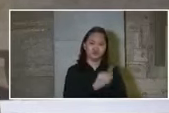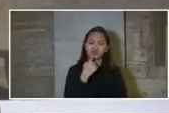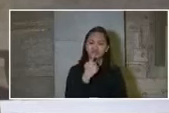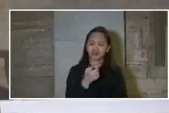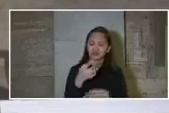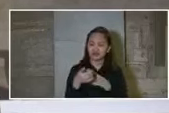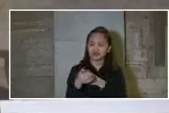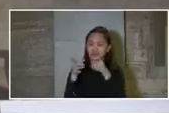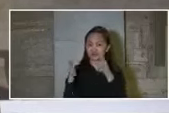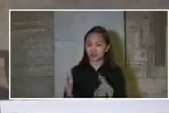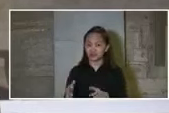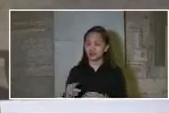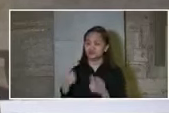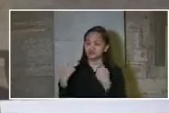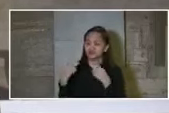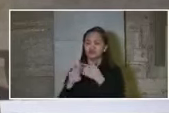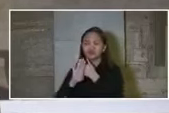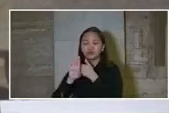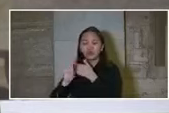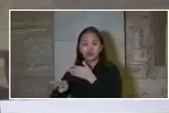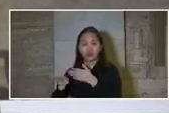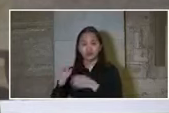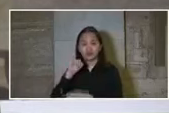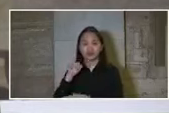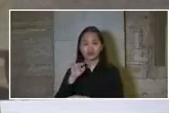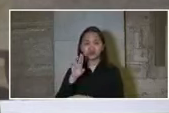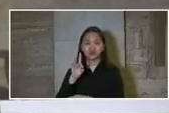disciples, Let us go back to Judea.